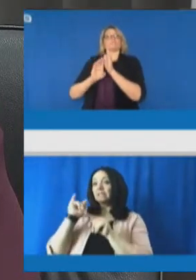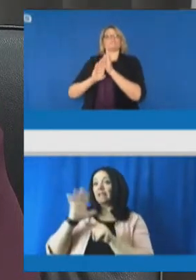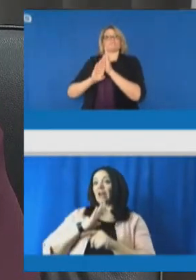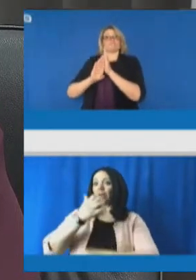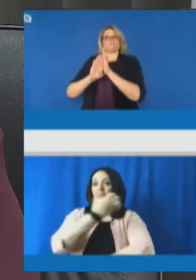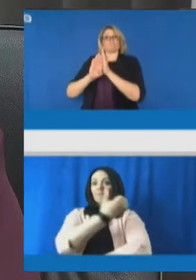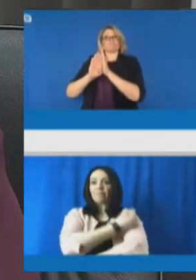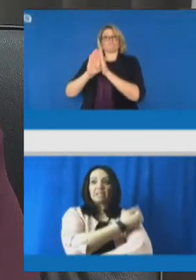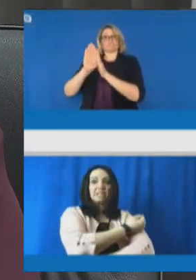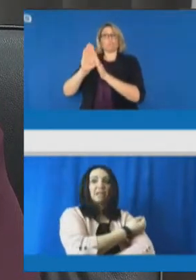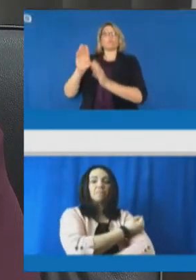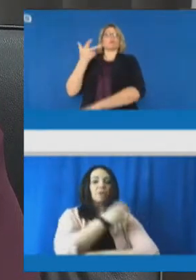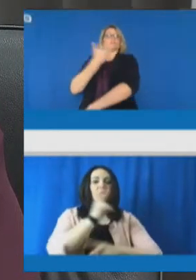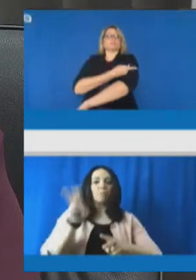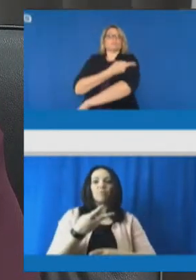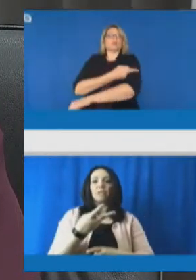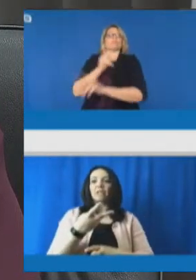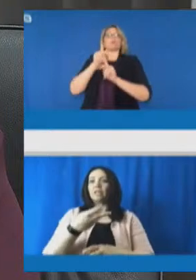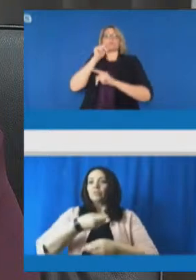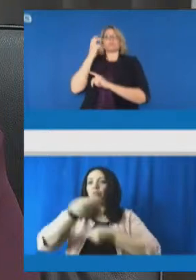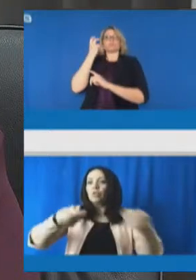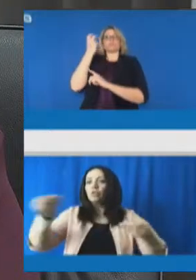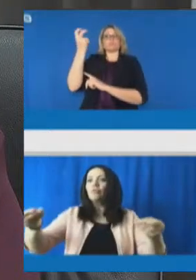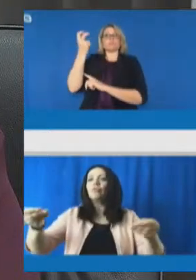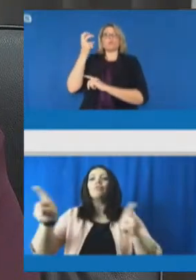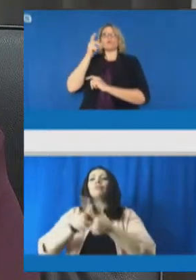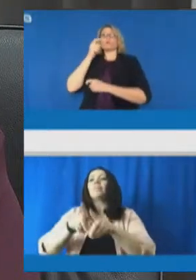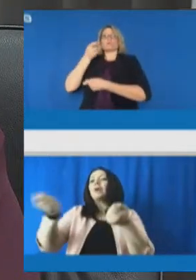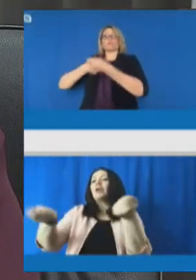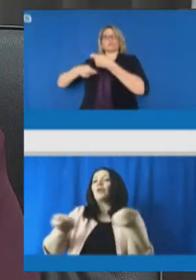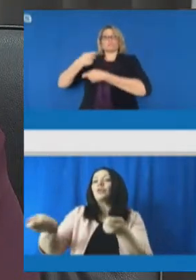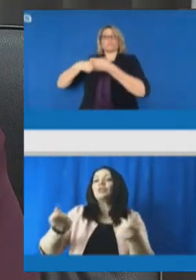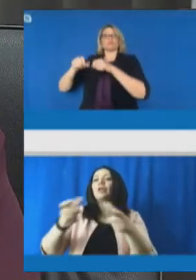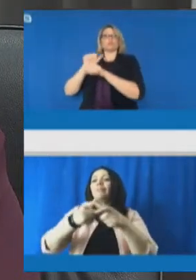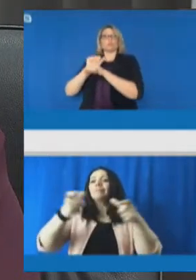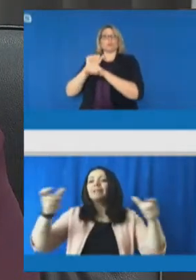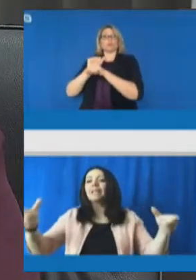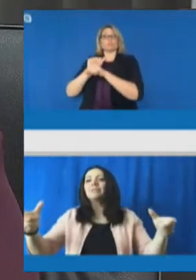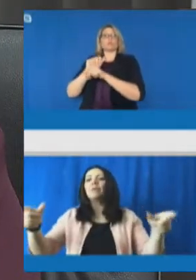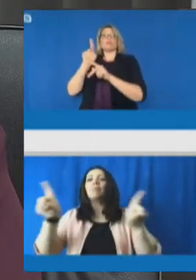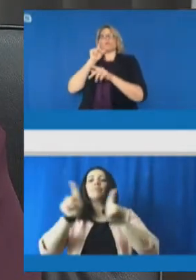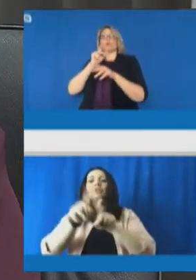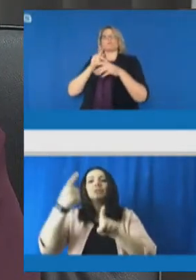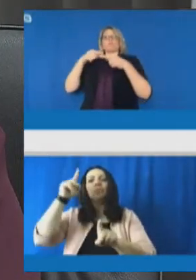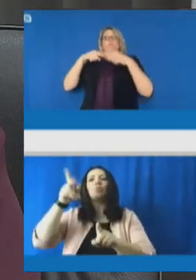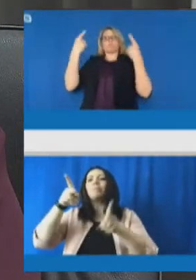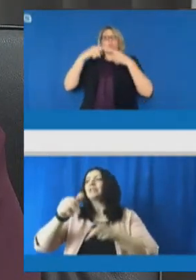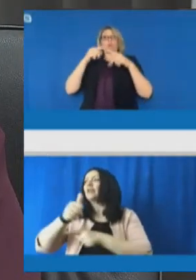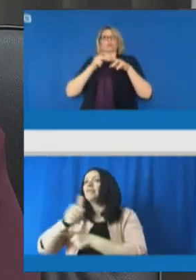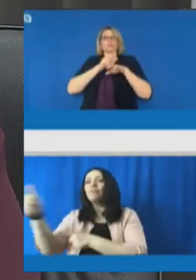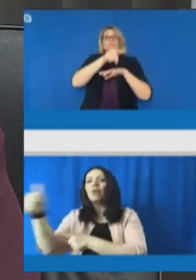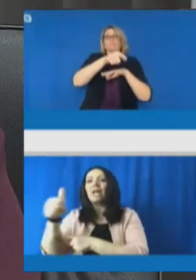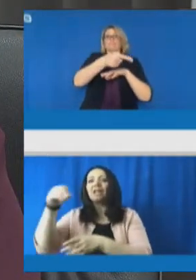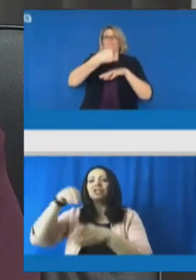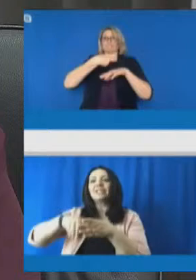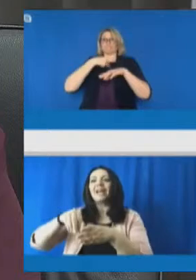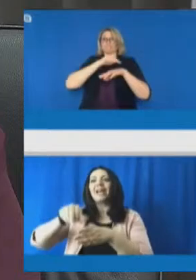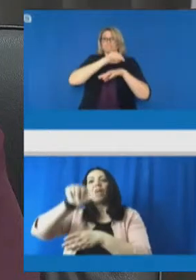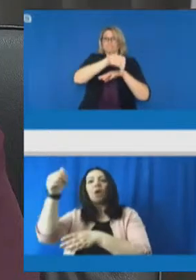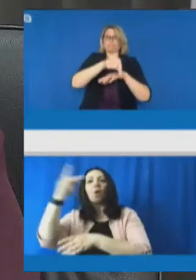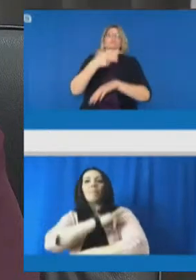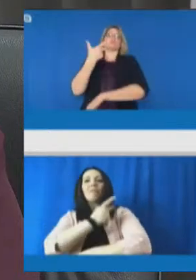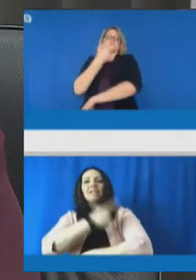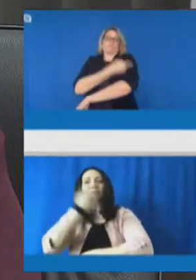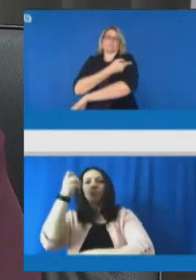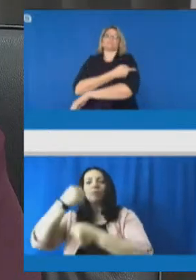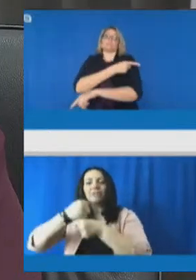est absolument crucial que tout le monde reste sur les gardes à l'égard de la COVID-19. Can everybody just mute their mics, please?